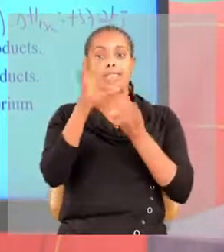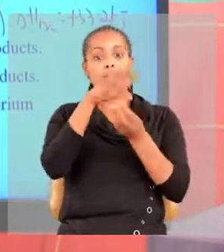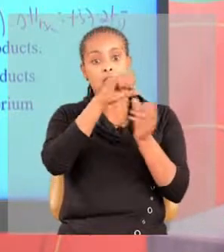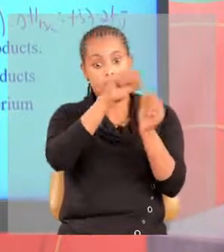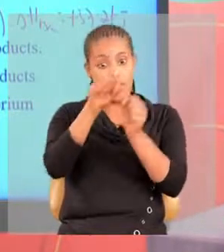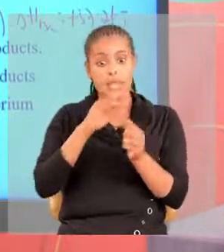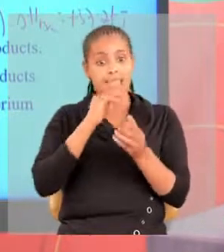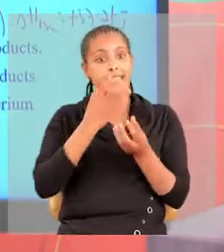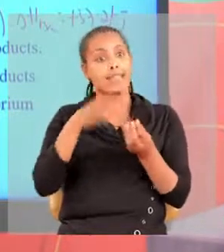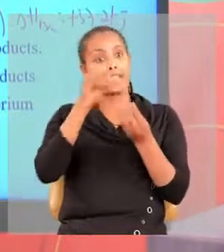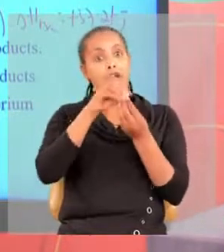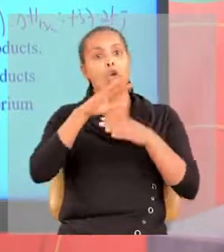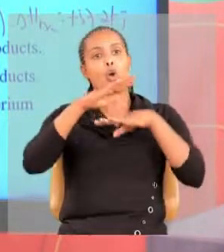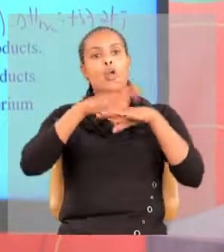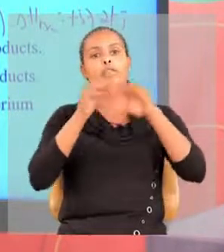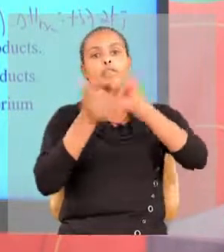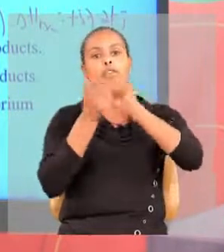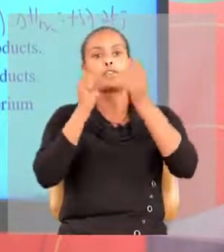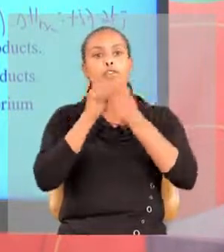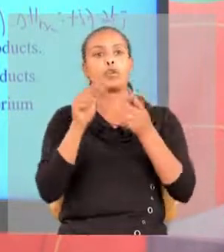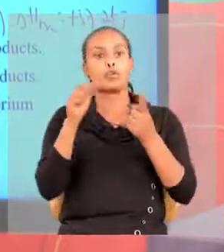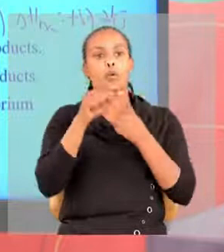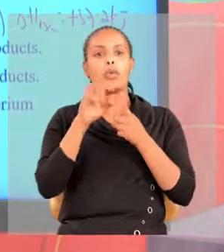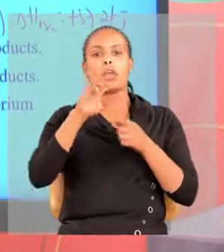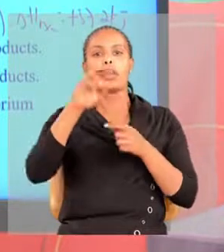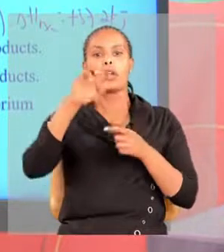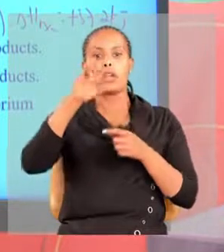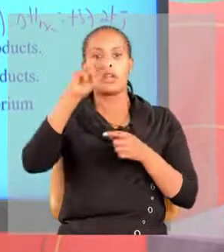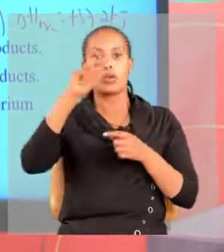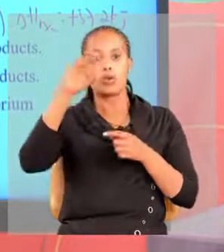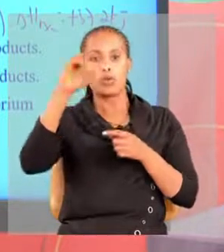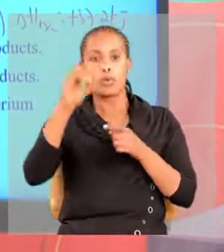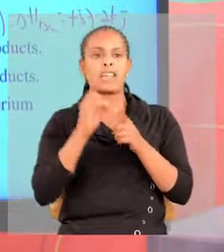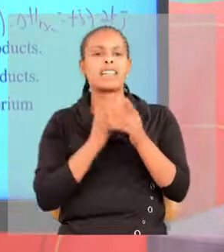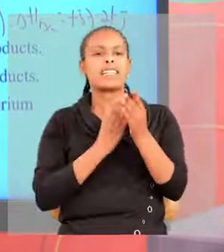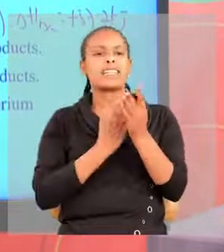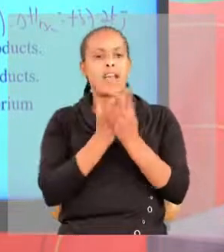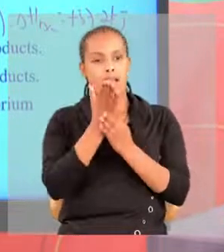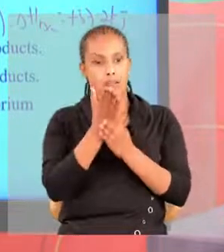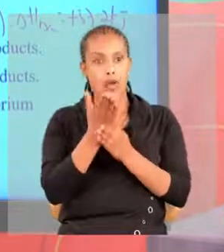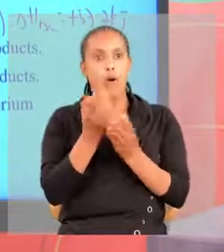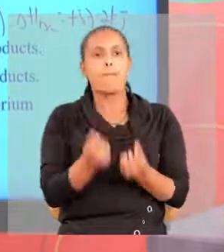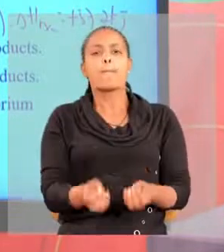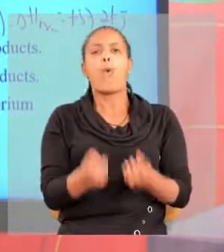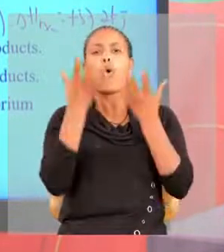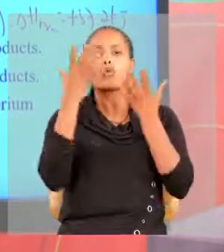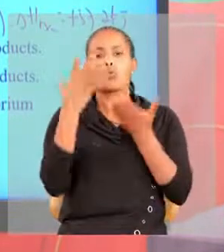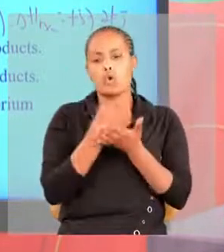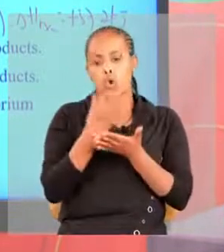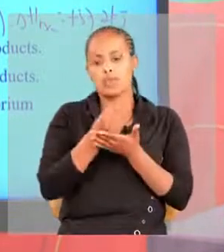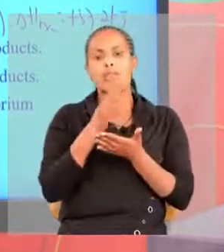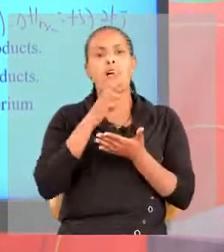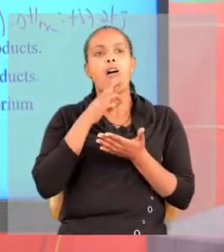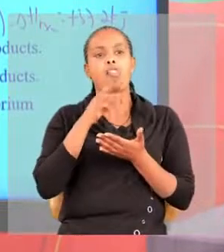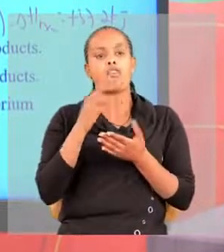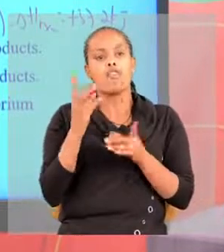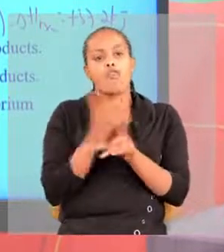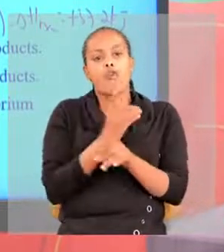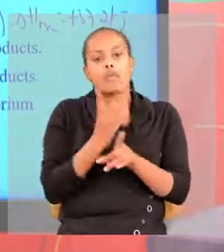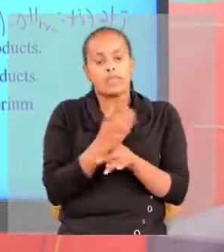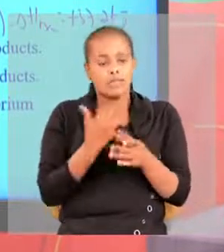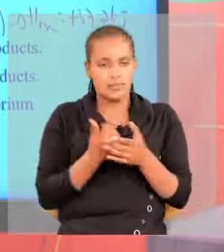increase, equilibrium shift to endothermic side. More products are